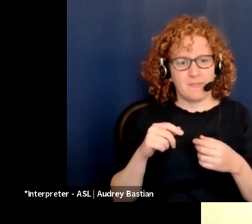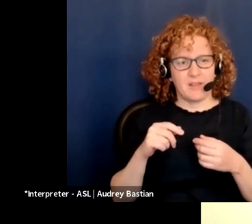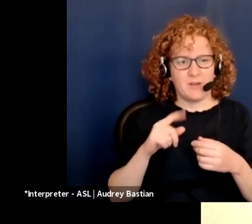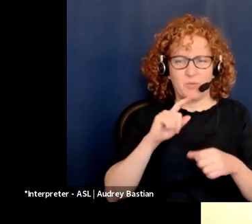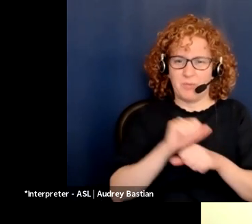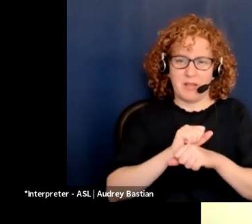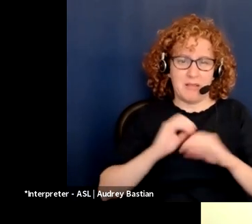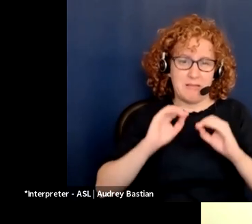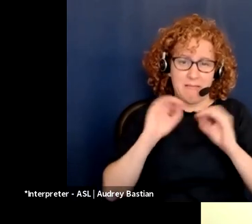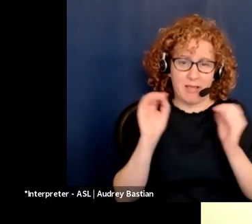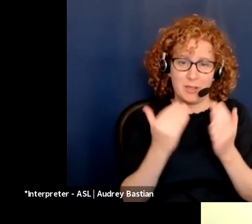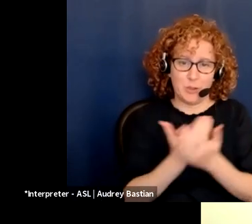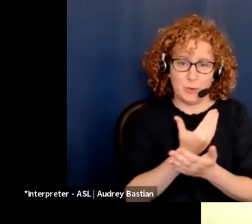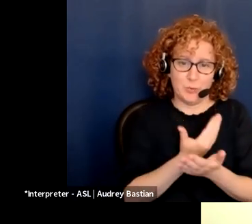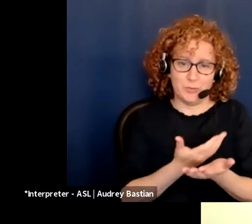new.